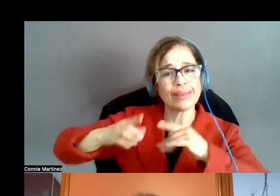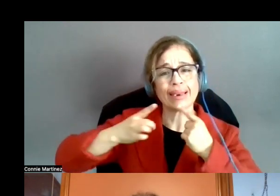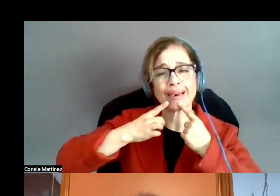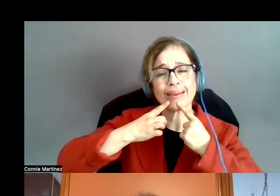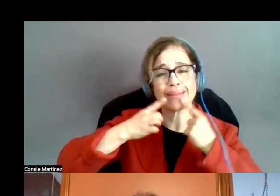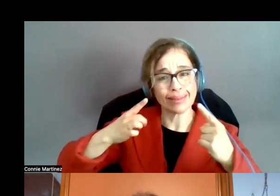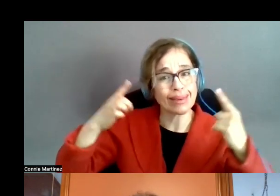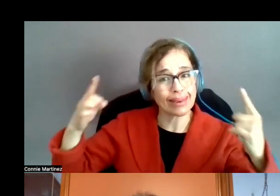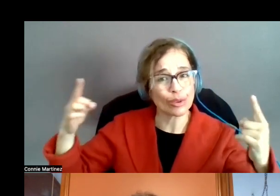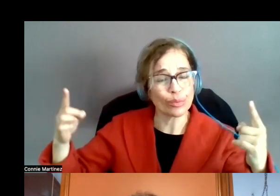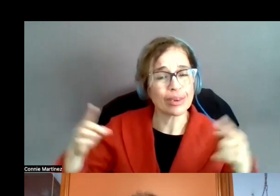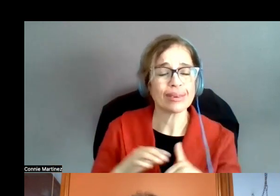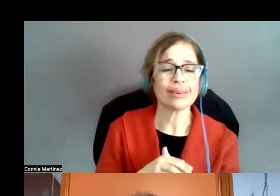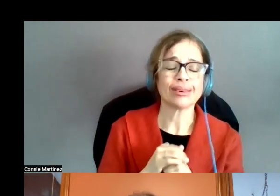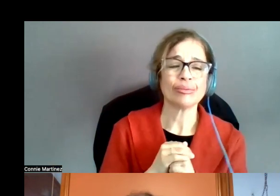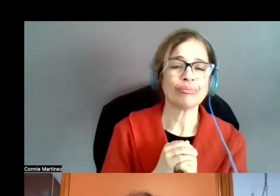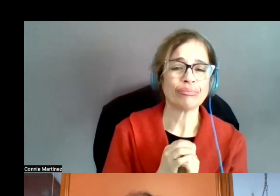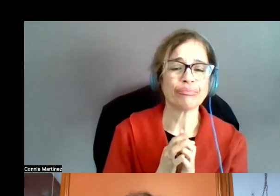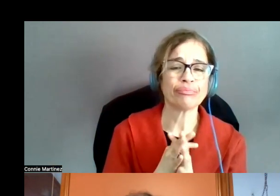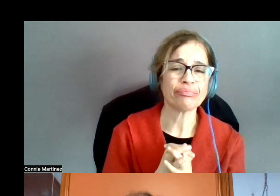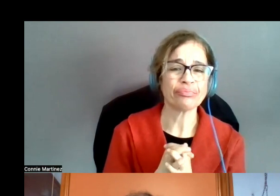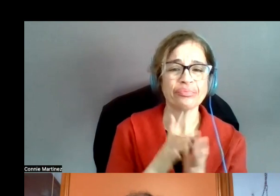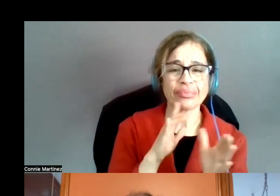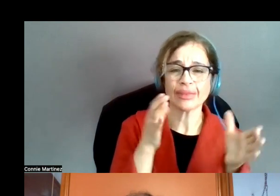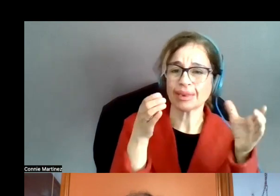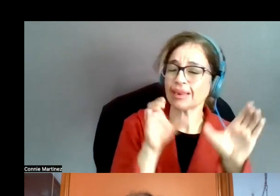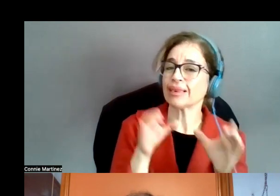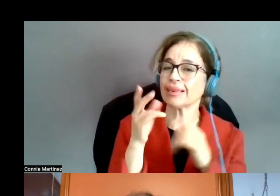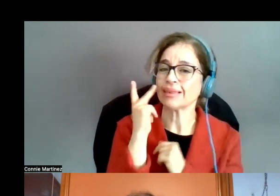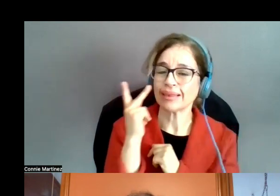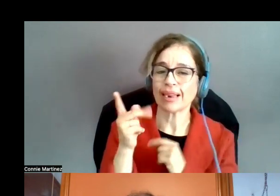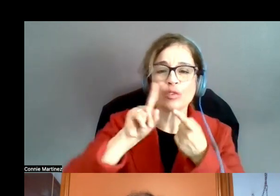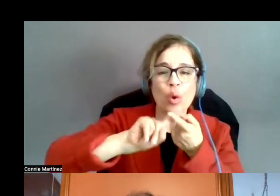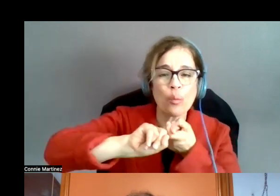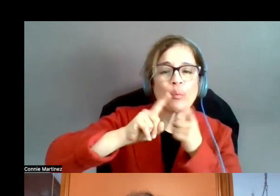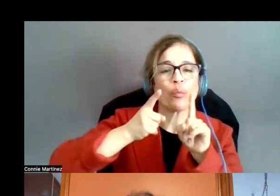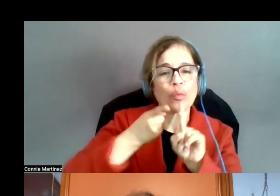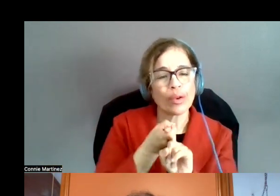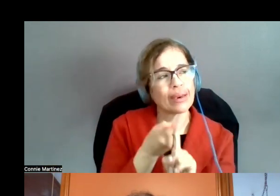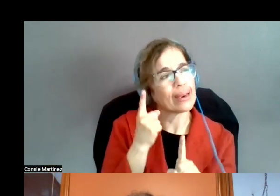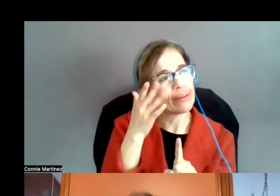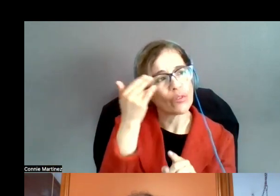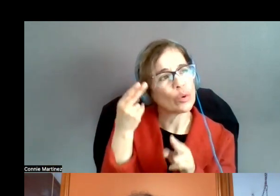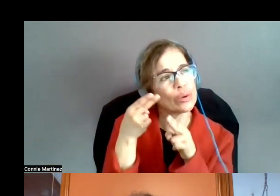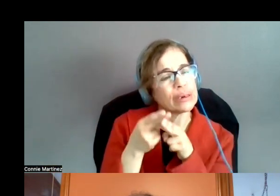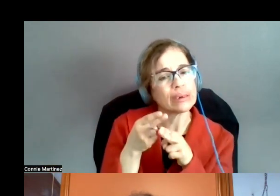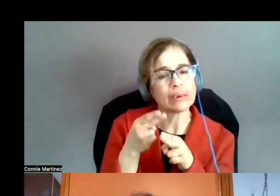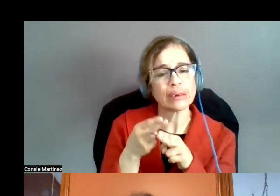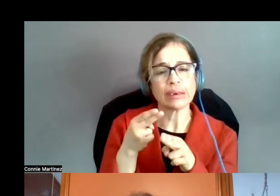announcements. Mm. I had a chance to see a friend, and I'm blinking out his name now. That's too